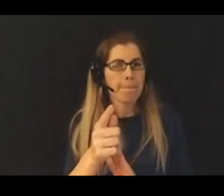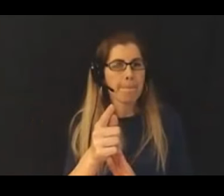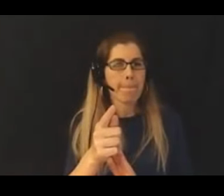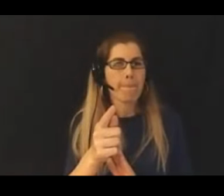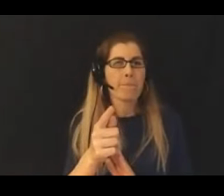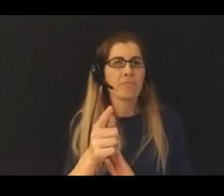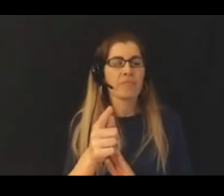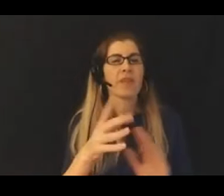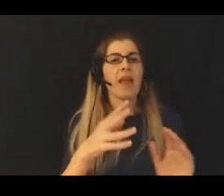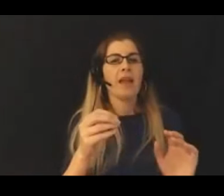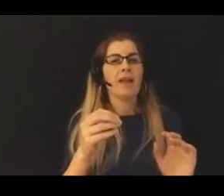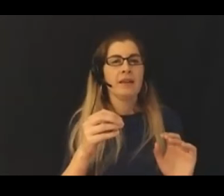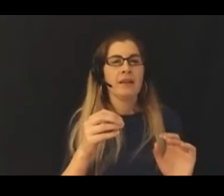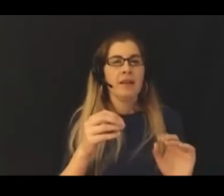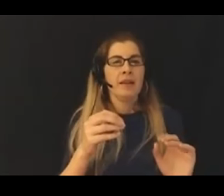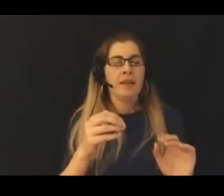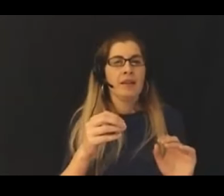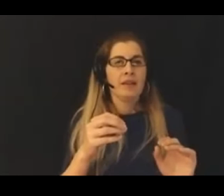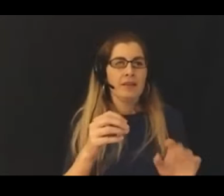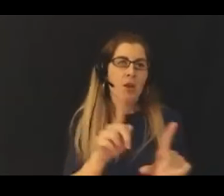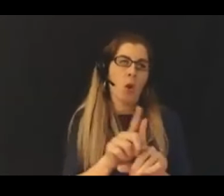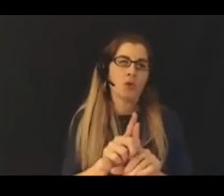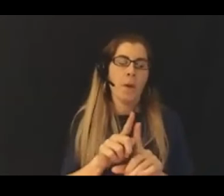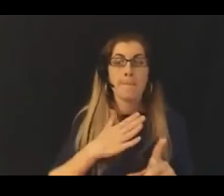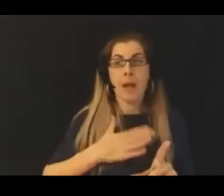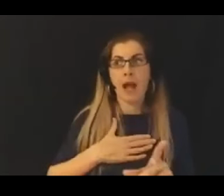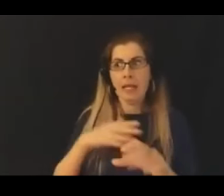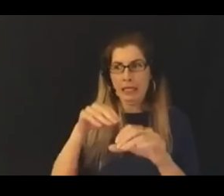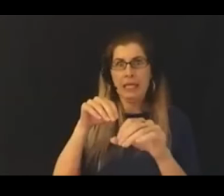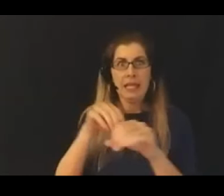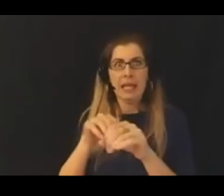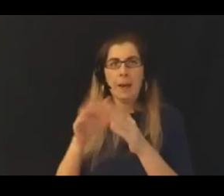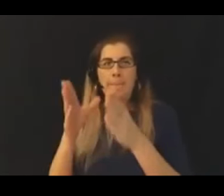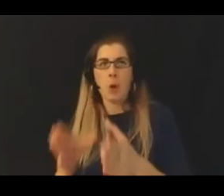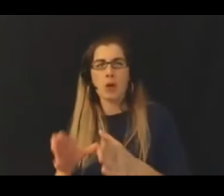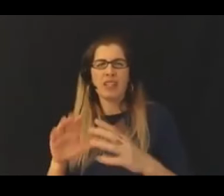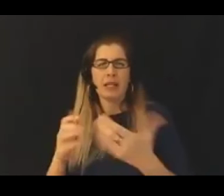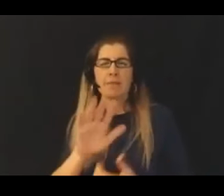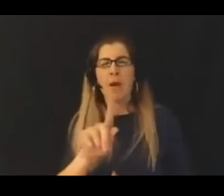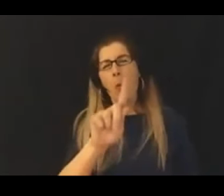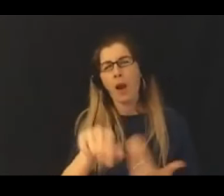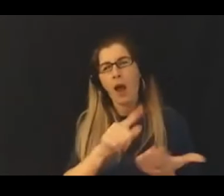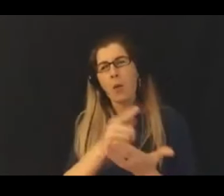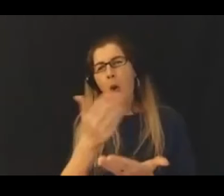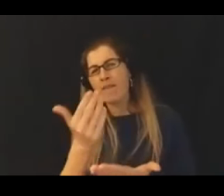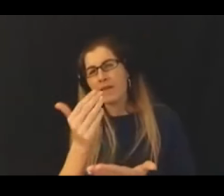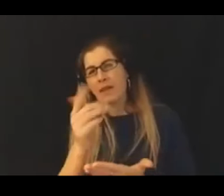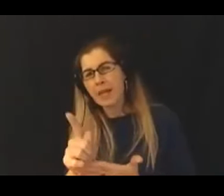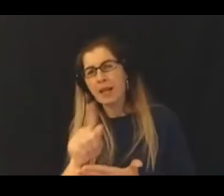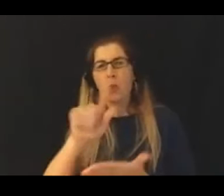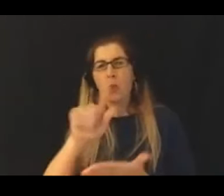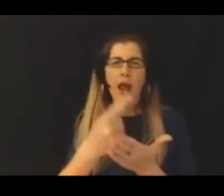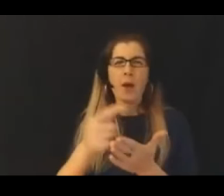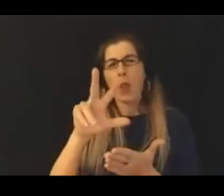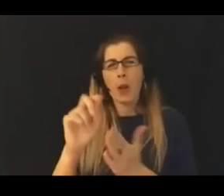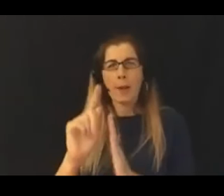offerings, and generally my in-person classes tend to be an hour and 15 minutes, an hour and 30 minutes, and sometimes more than that, especially